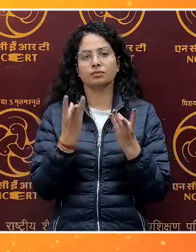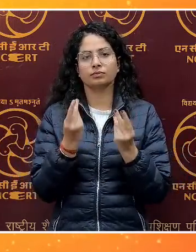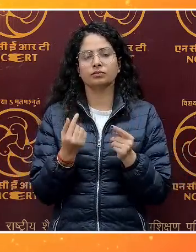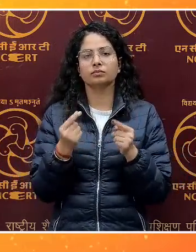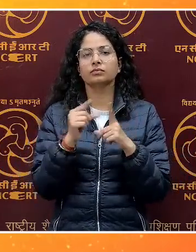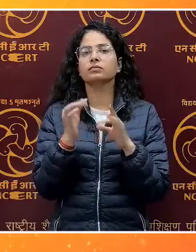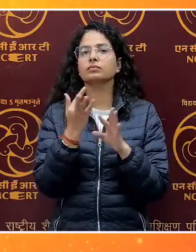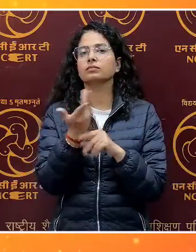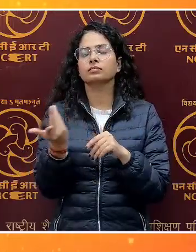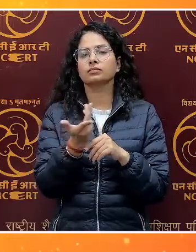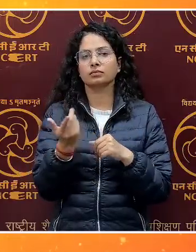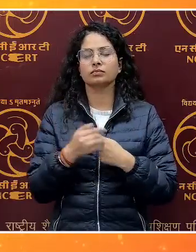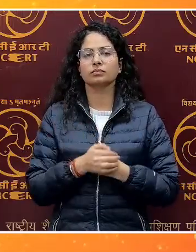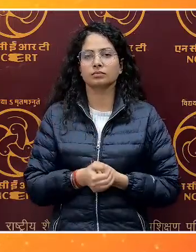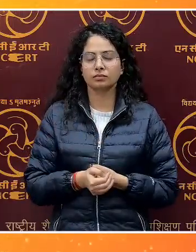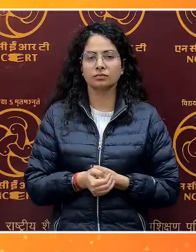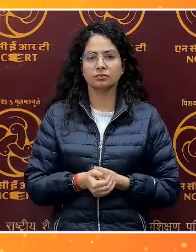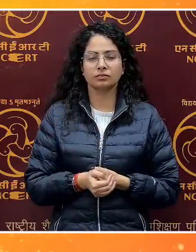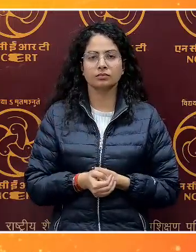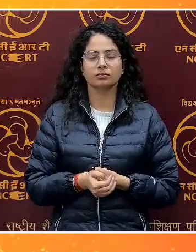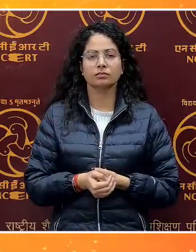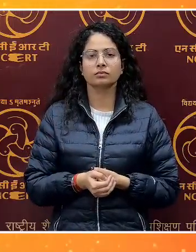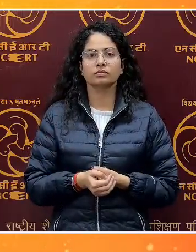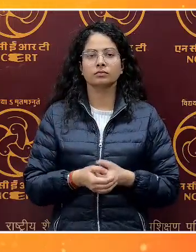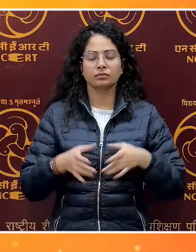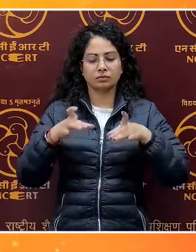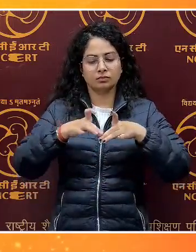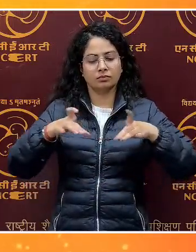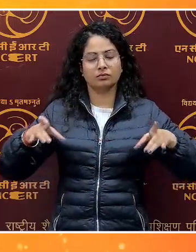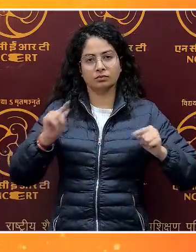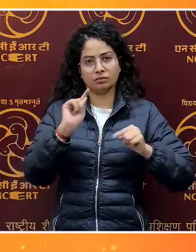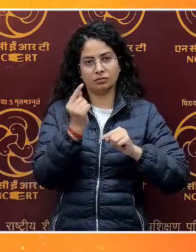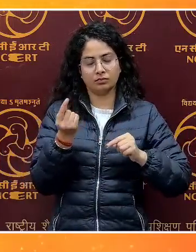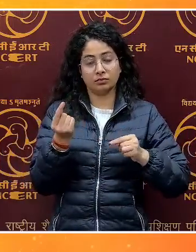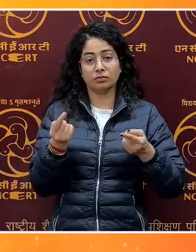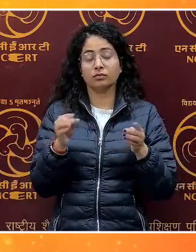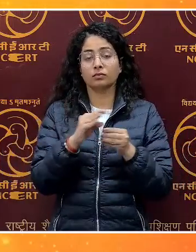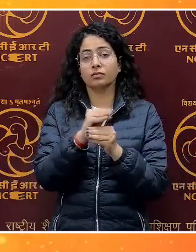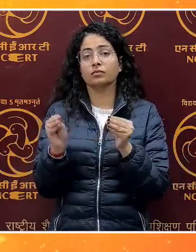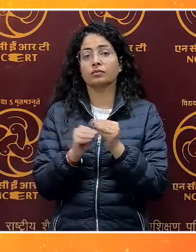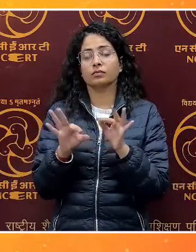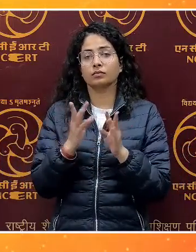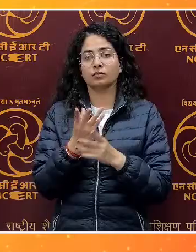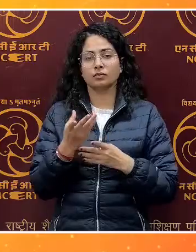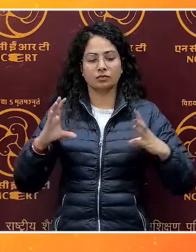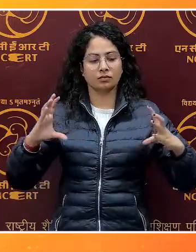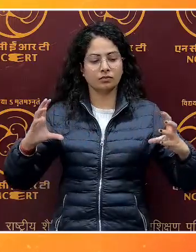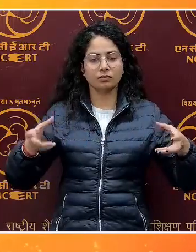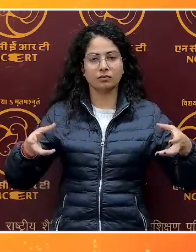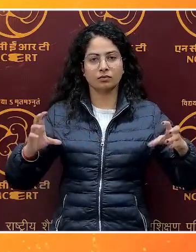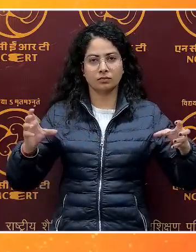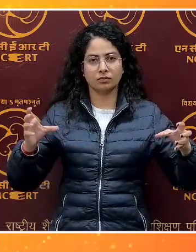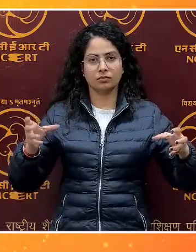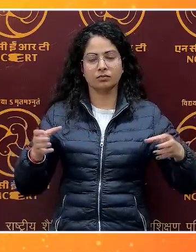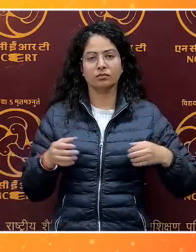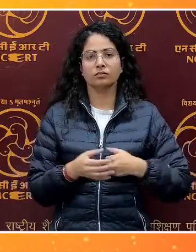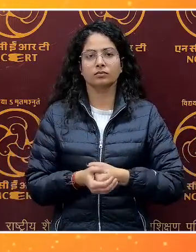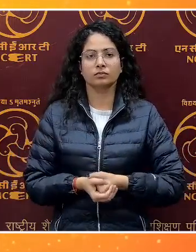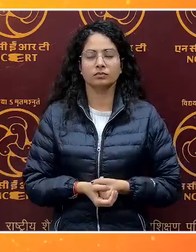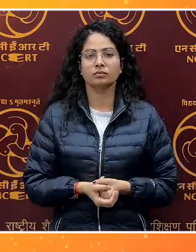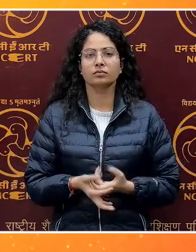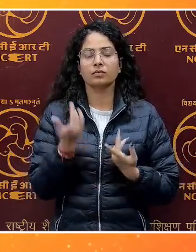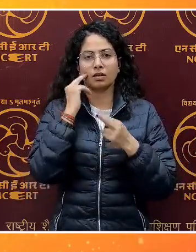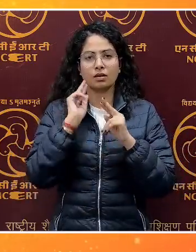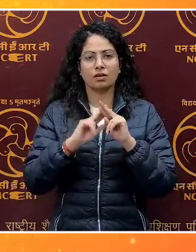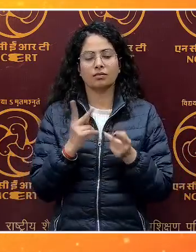I should take out the volume of cylinder and add volumes of 2 hemispheres. If